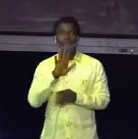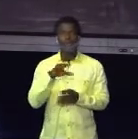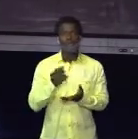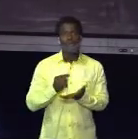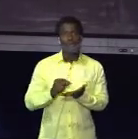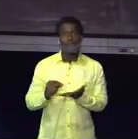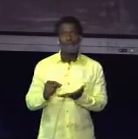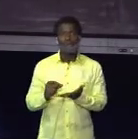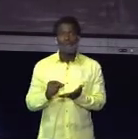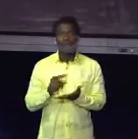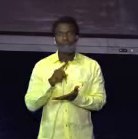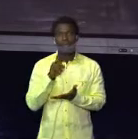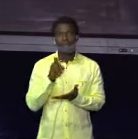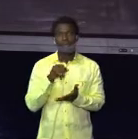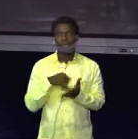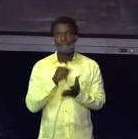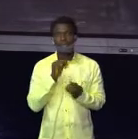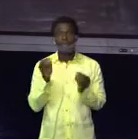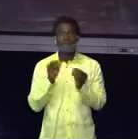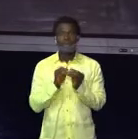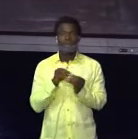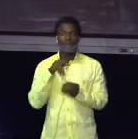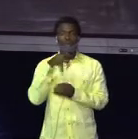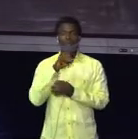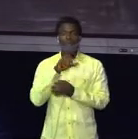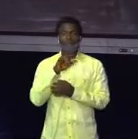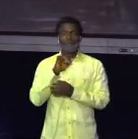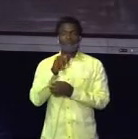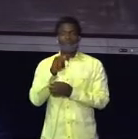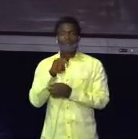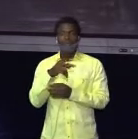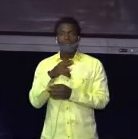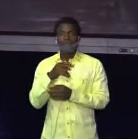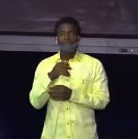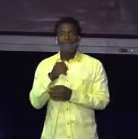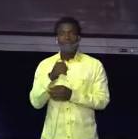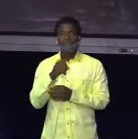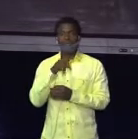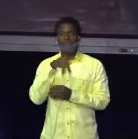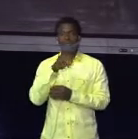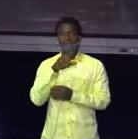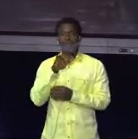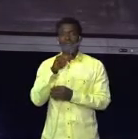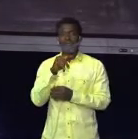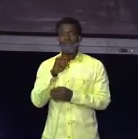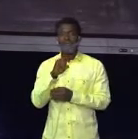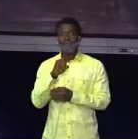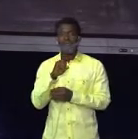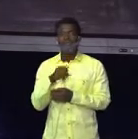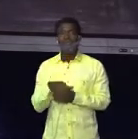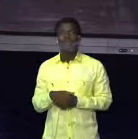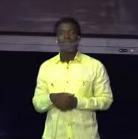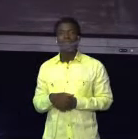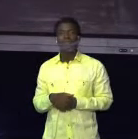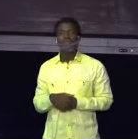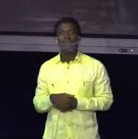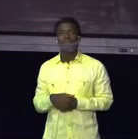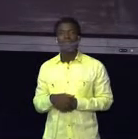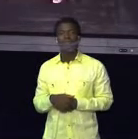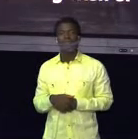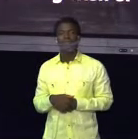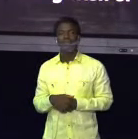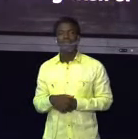May I borrow your pen? It is more polite than saying, can I borrow your pen? May I borrow your